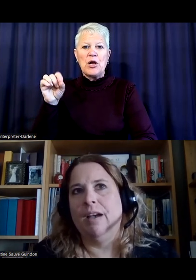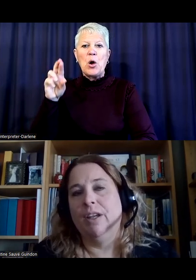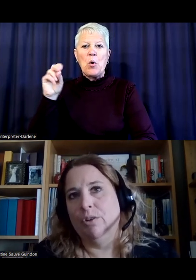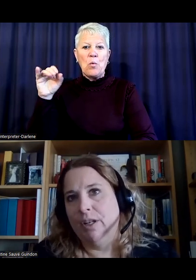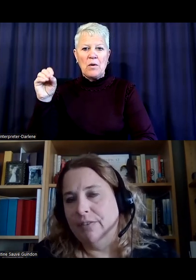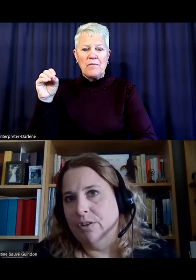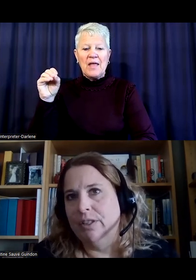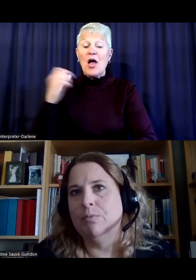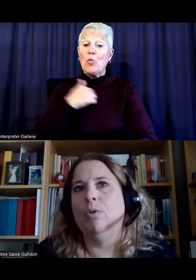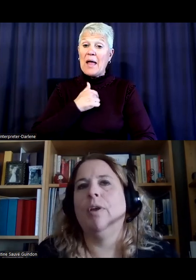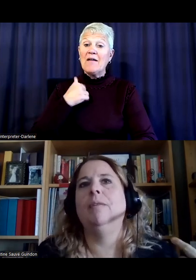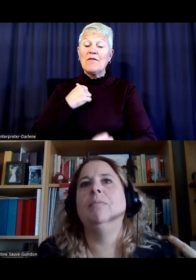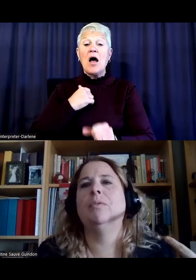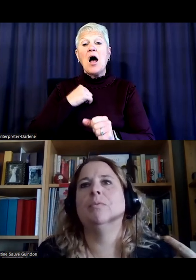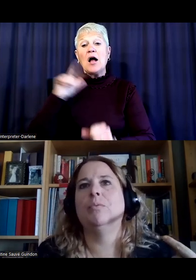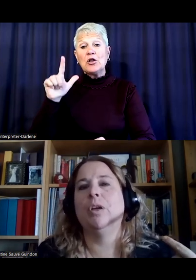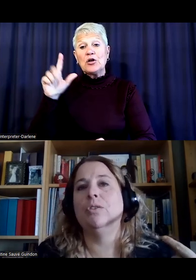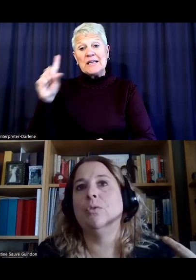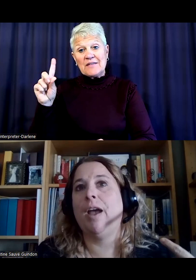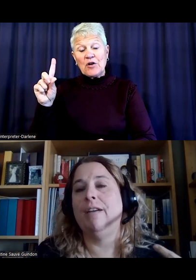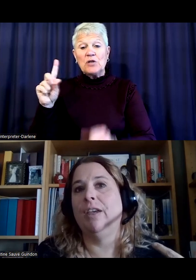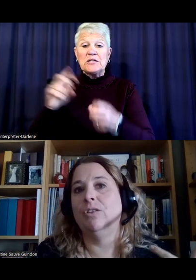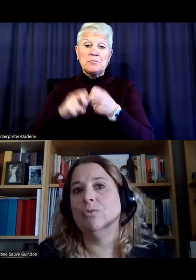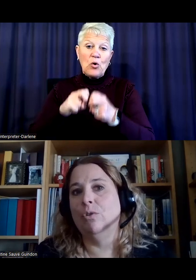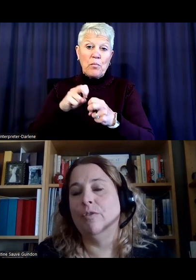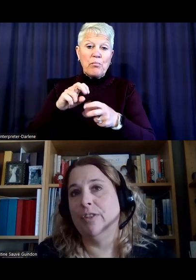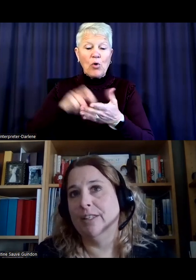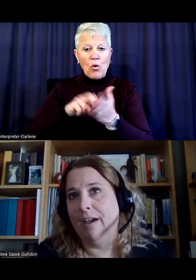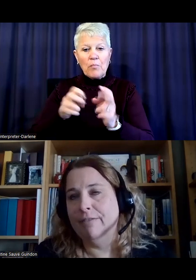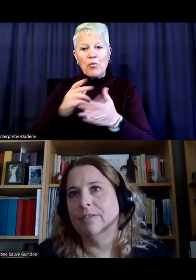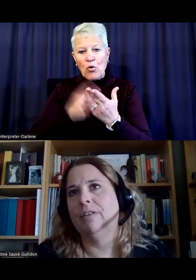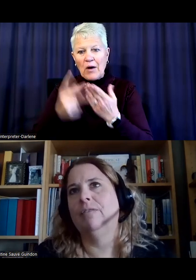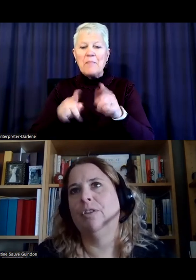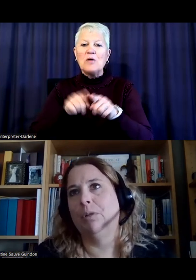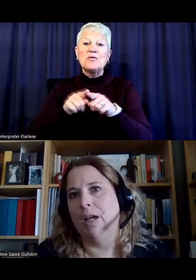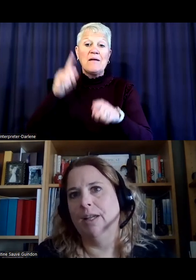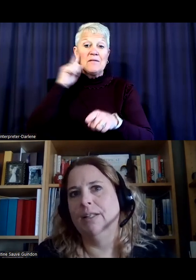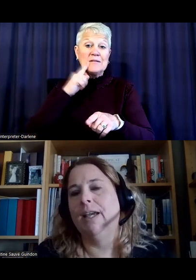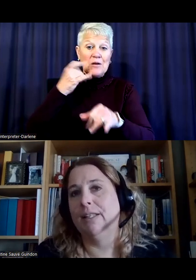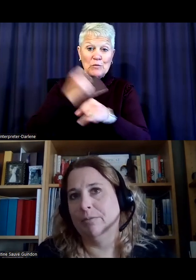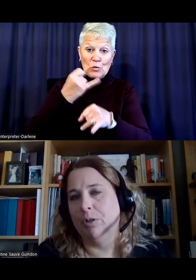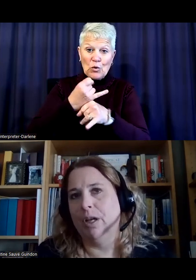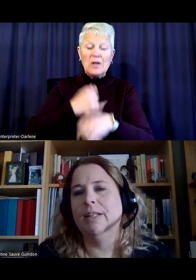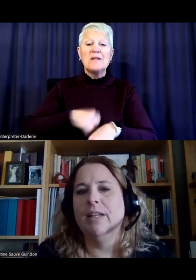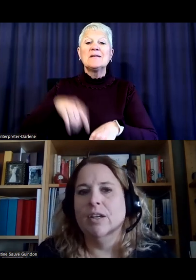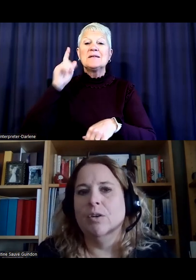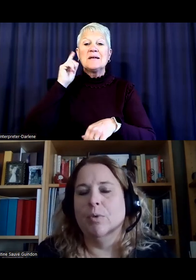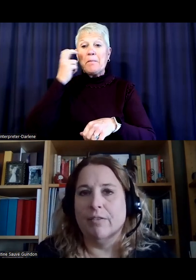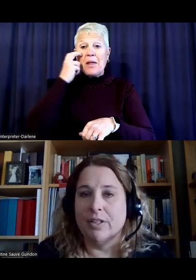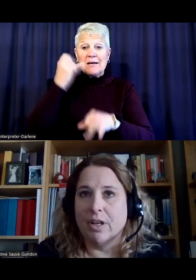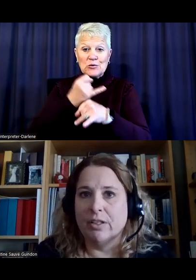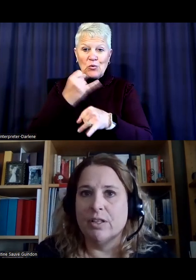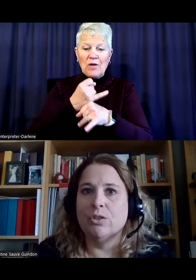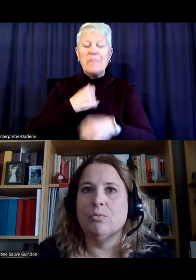We have a learning difficulties program. We also have a school for the deaf, for the blind and deafblind. We